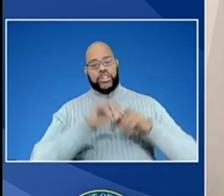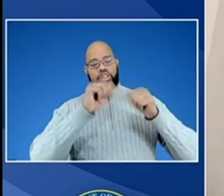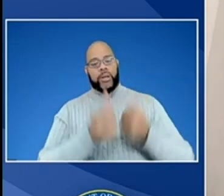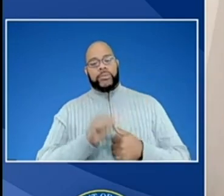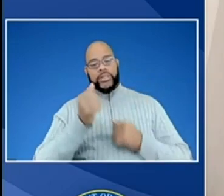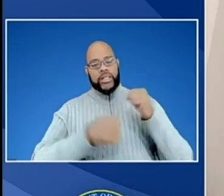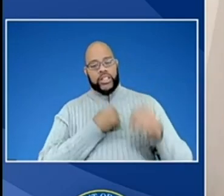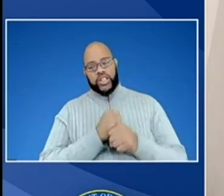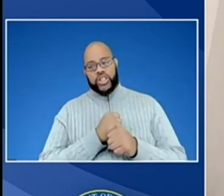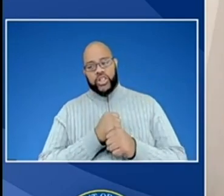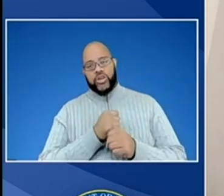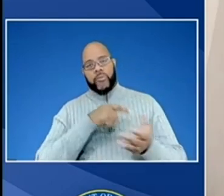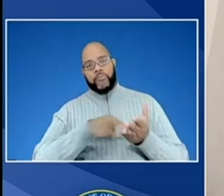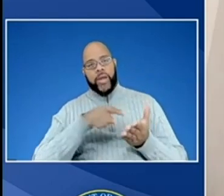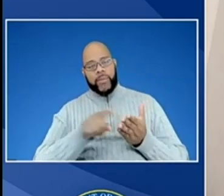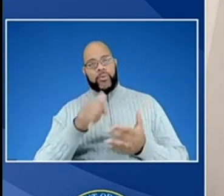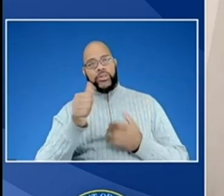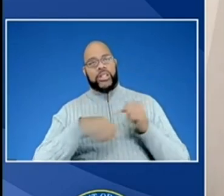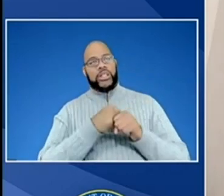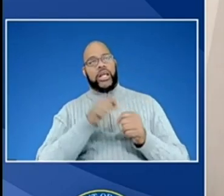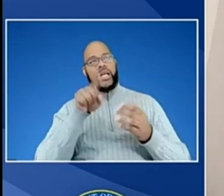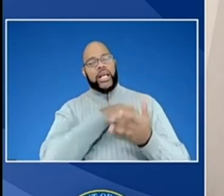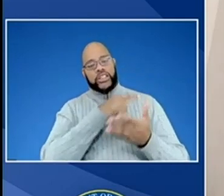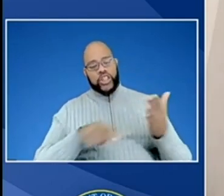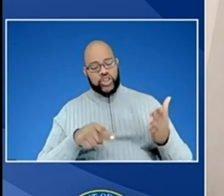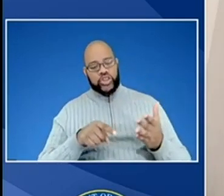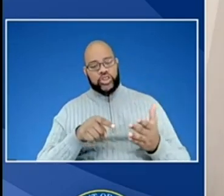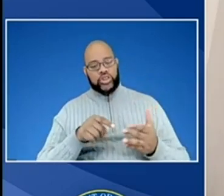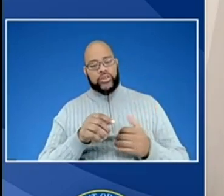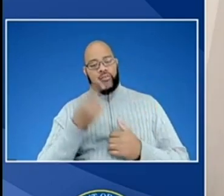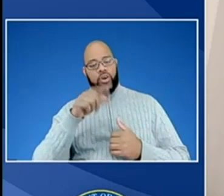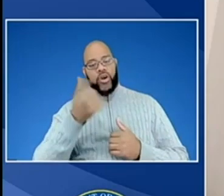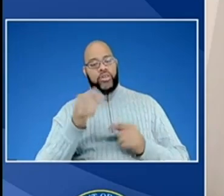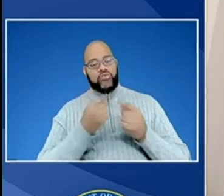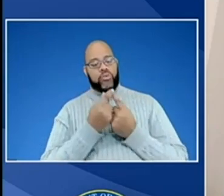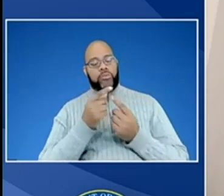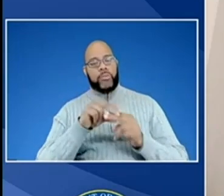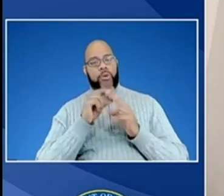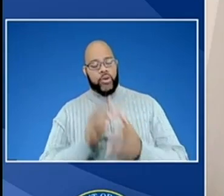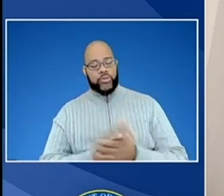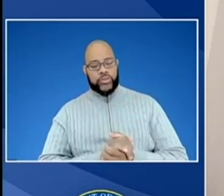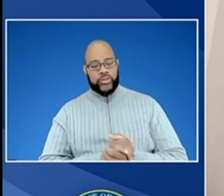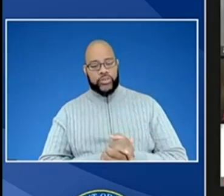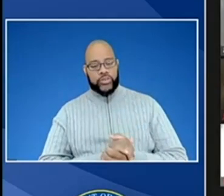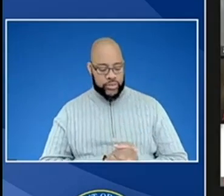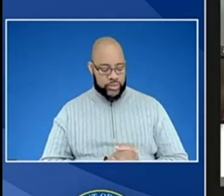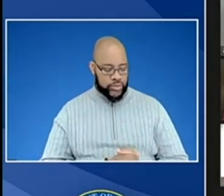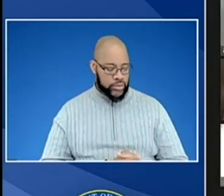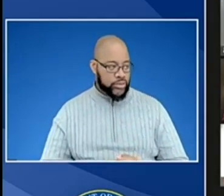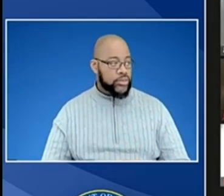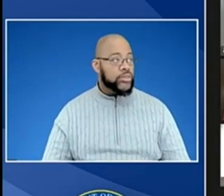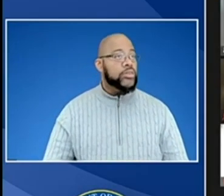10-year repayment or 10-year cancellation clause for other groups of borrowers.